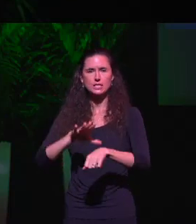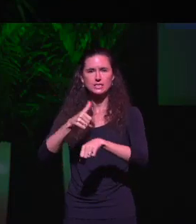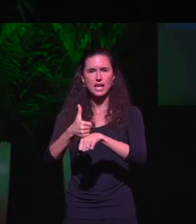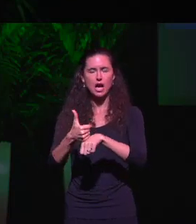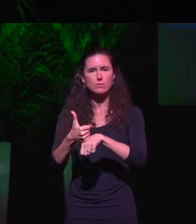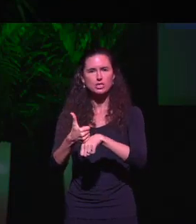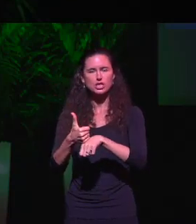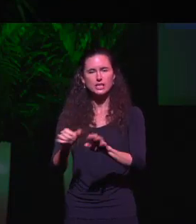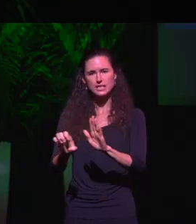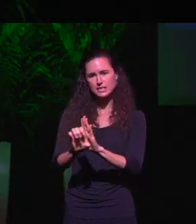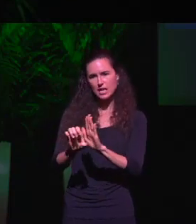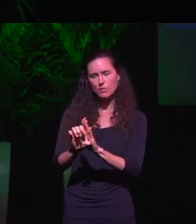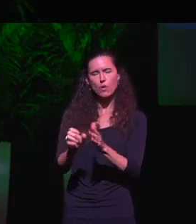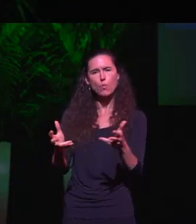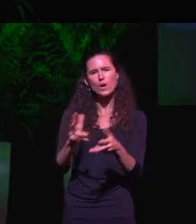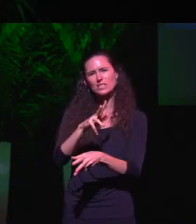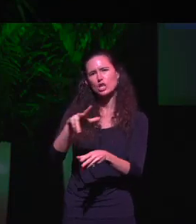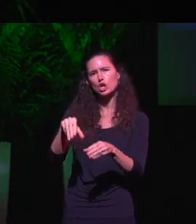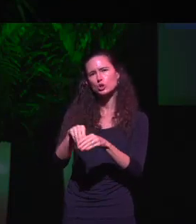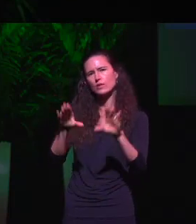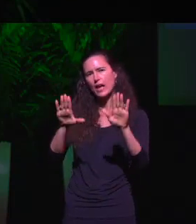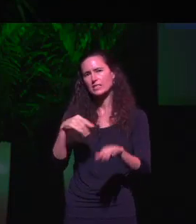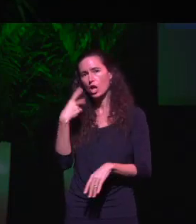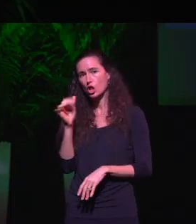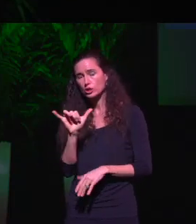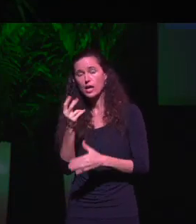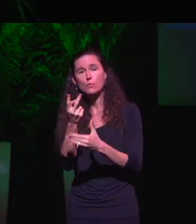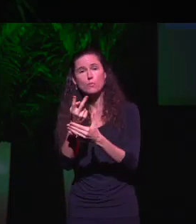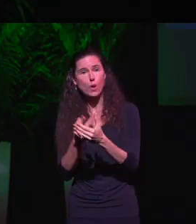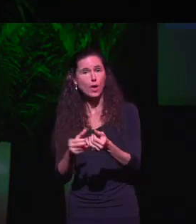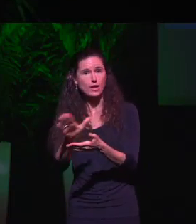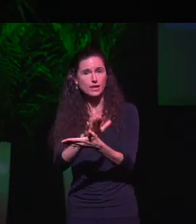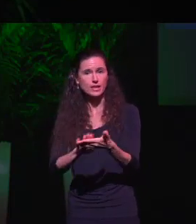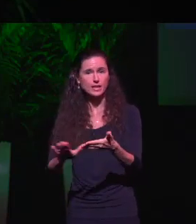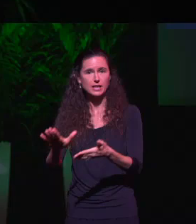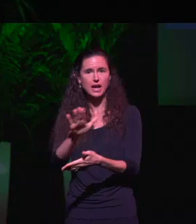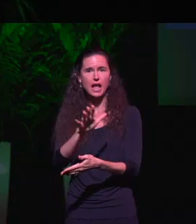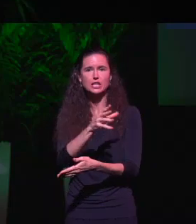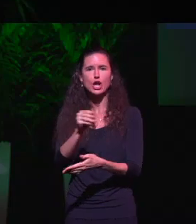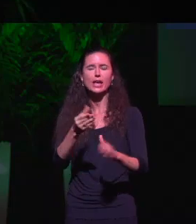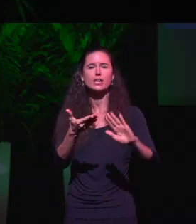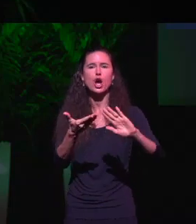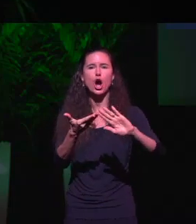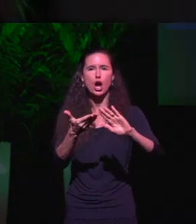what inclusive excellence looks like, both at the college and within our city.